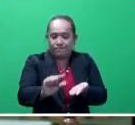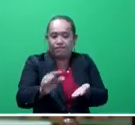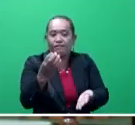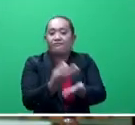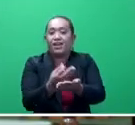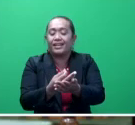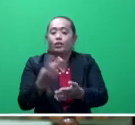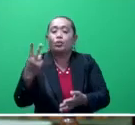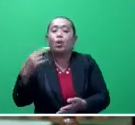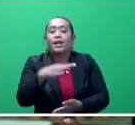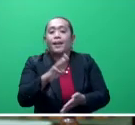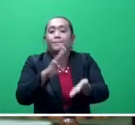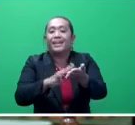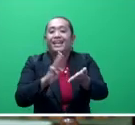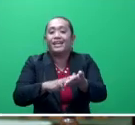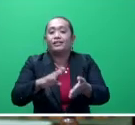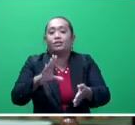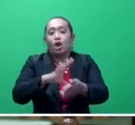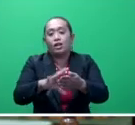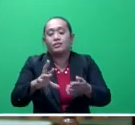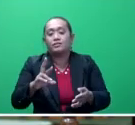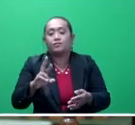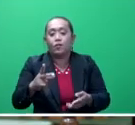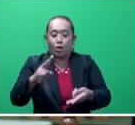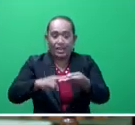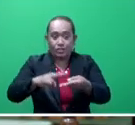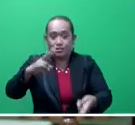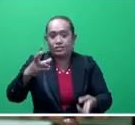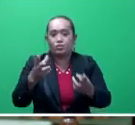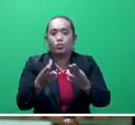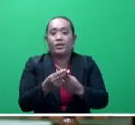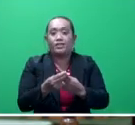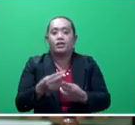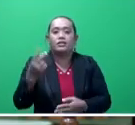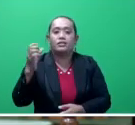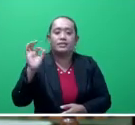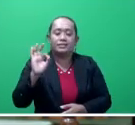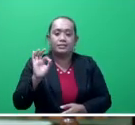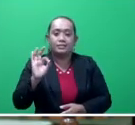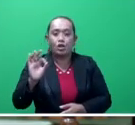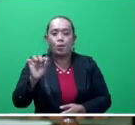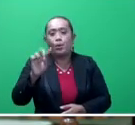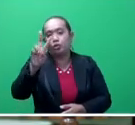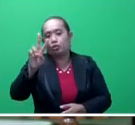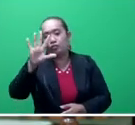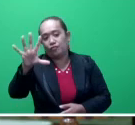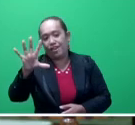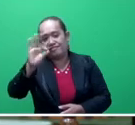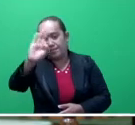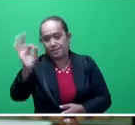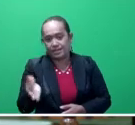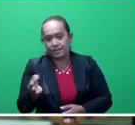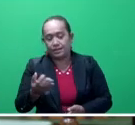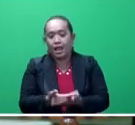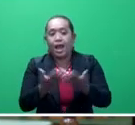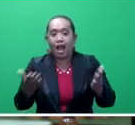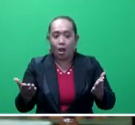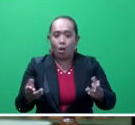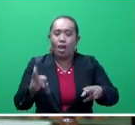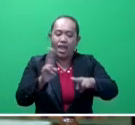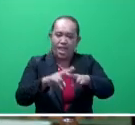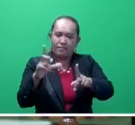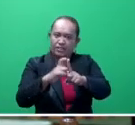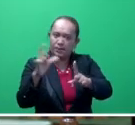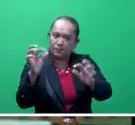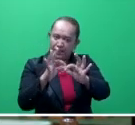million at an interest rate of 0.25% that can be accessed by commercial banks, FDB, and other